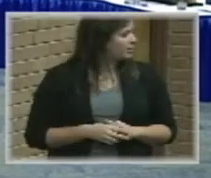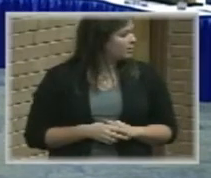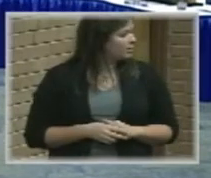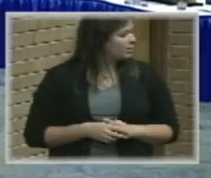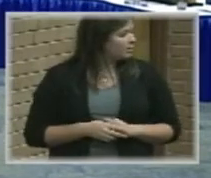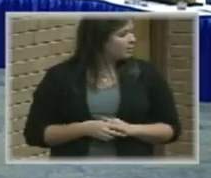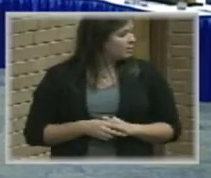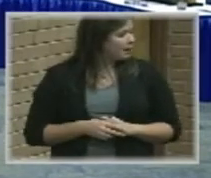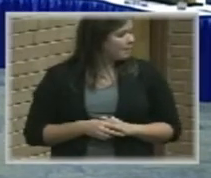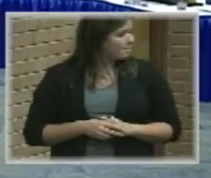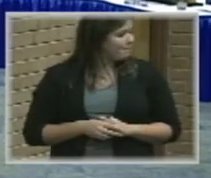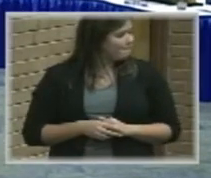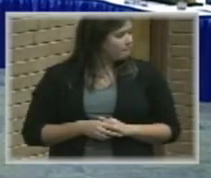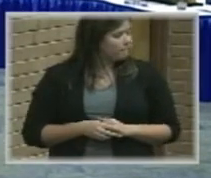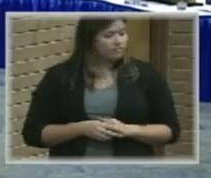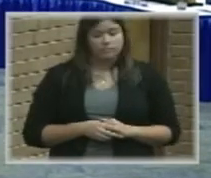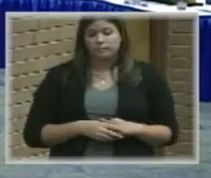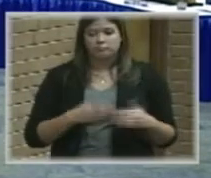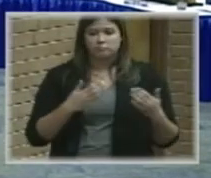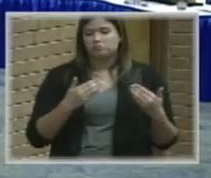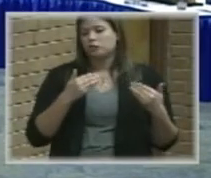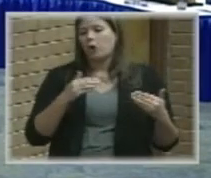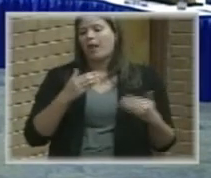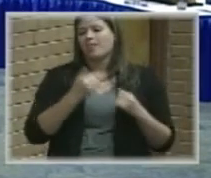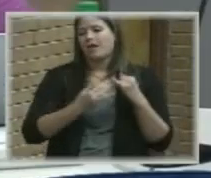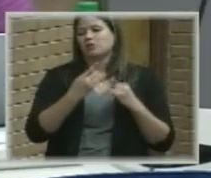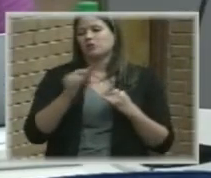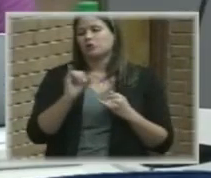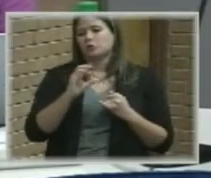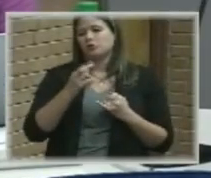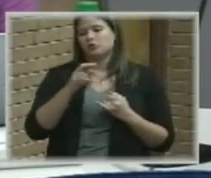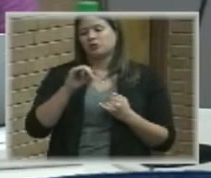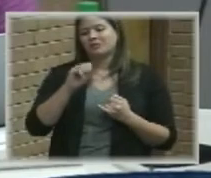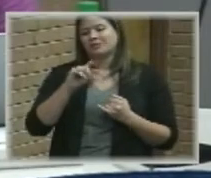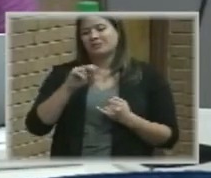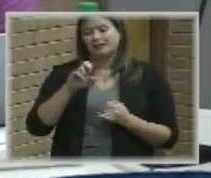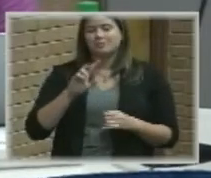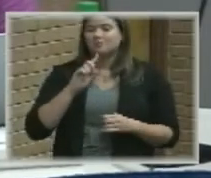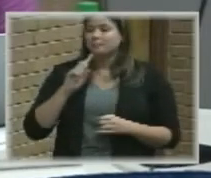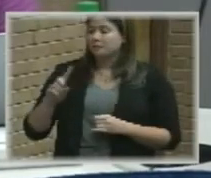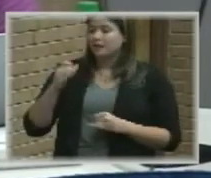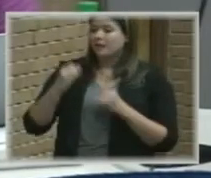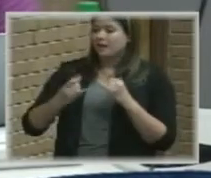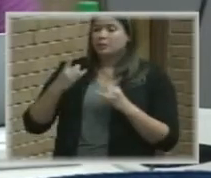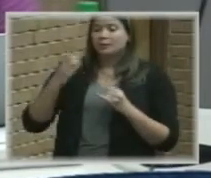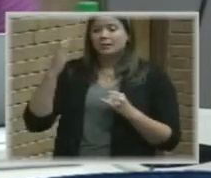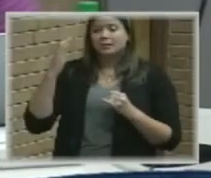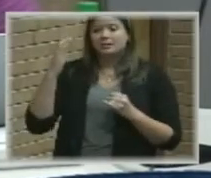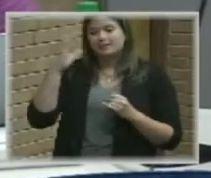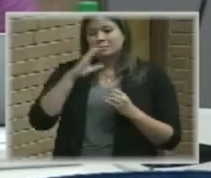And why don't you do the last one too, Christy? Sure. The last matter seeks to reappoint Andrew T. Dollinger